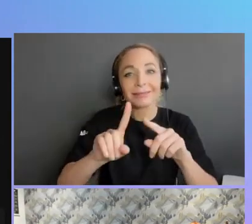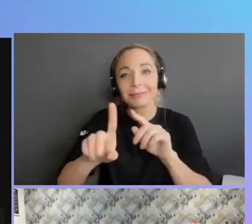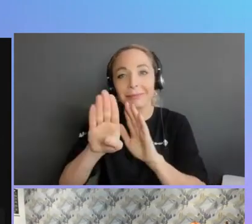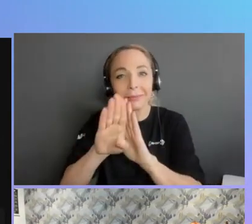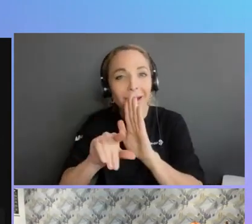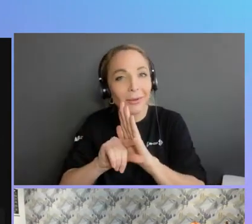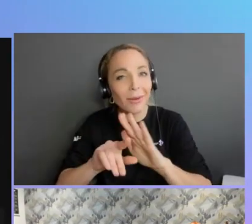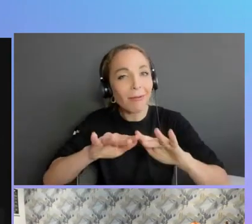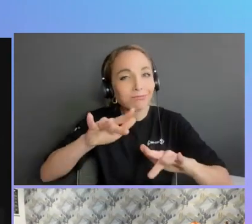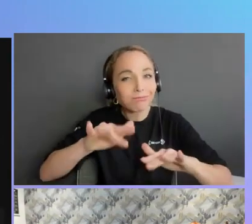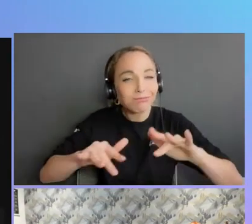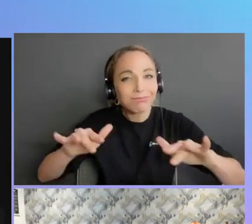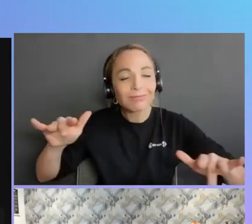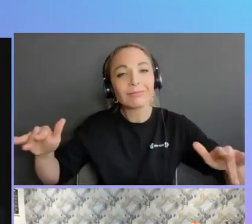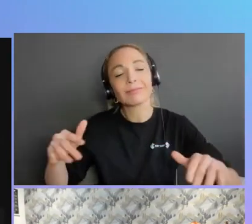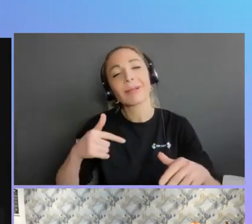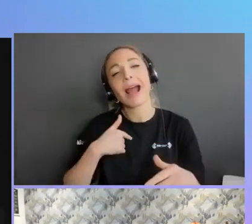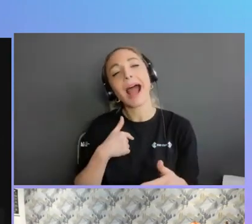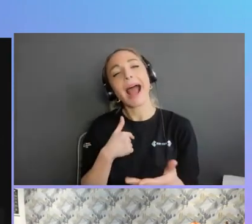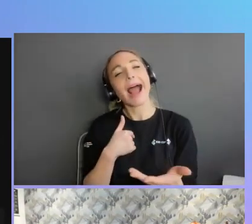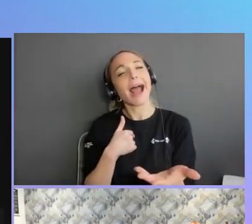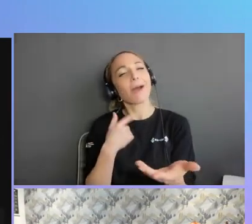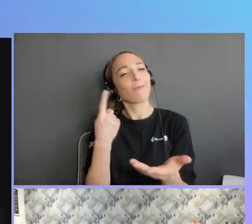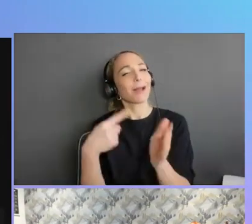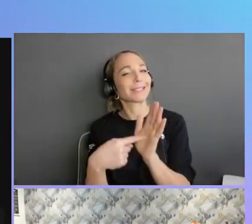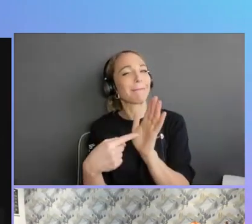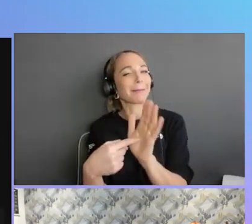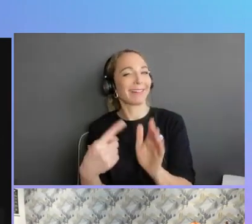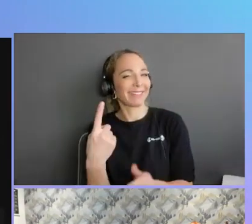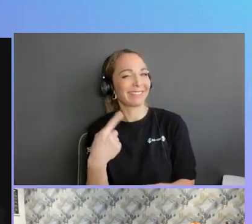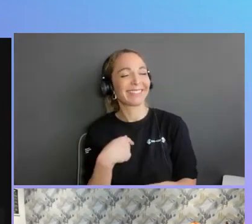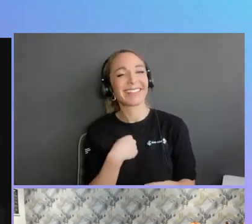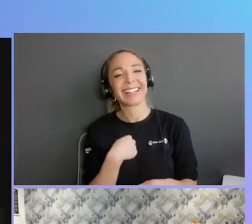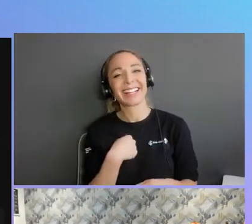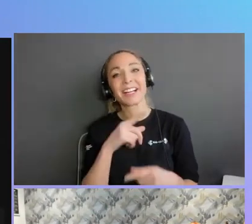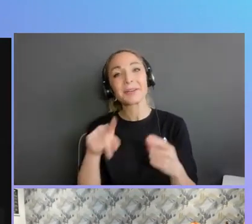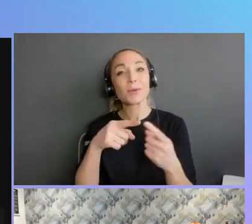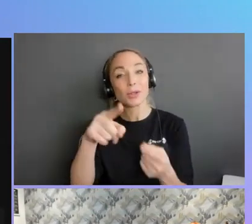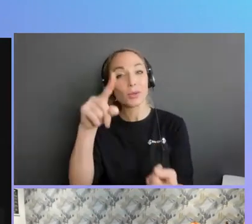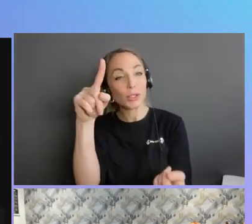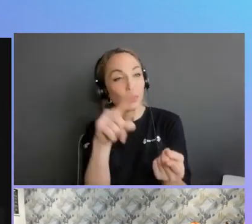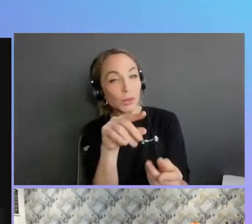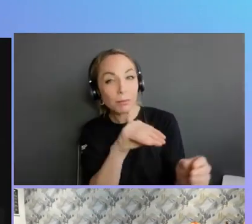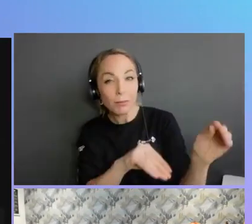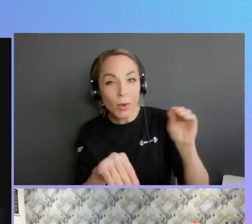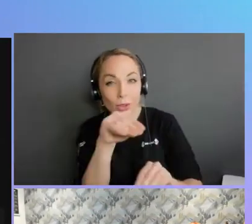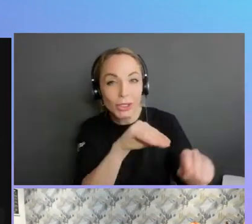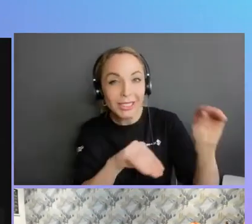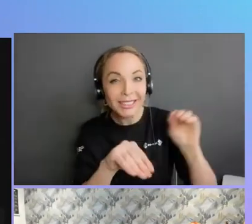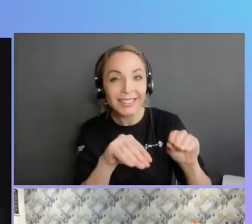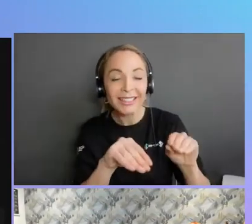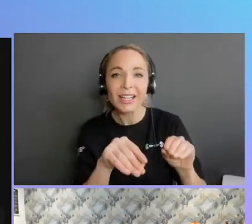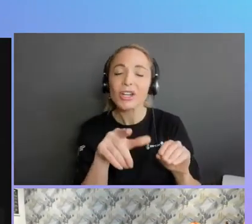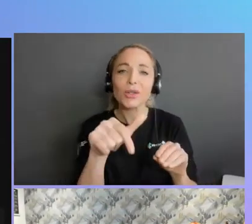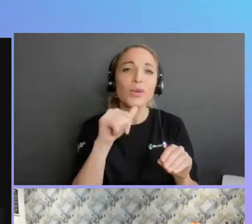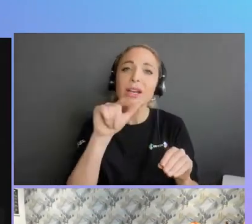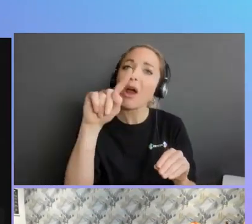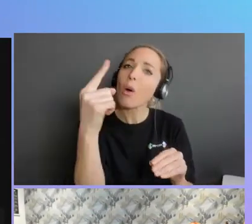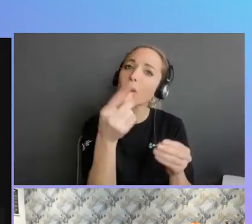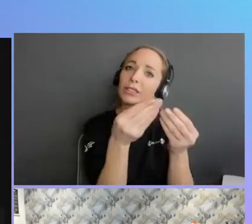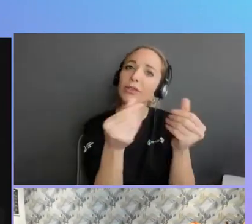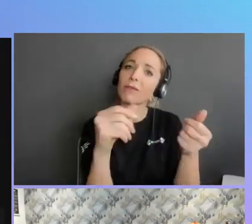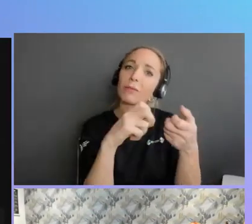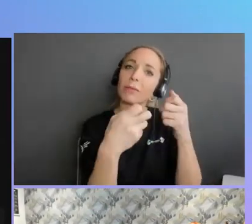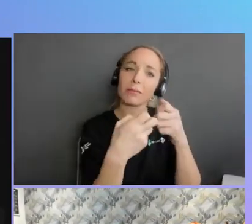of, when you reduce motion, you're not only solving for folks with vestibular motion disorders, but